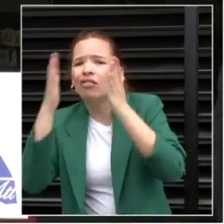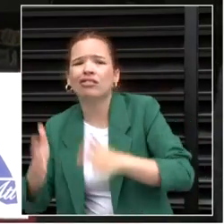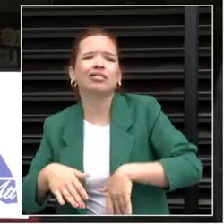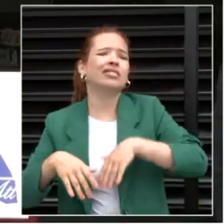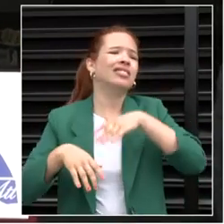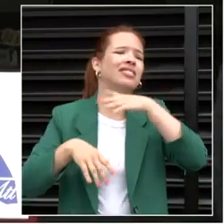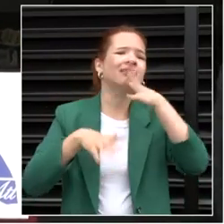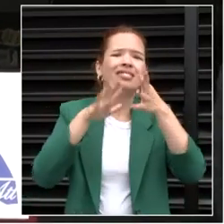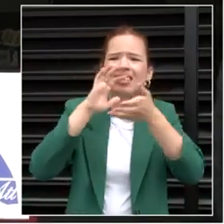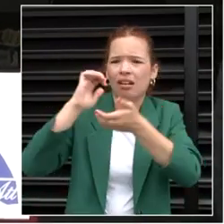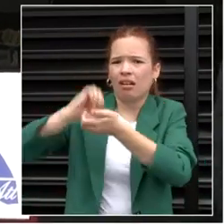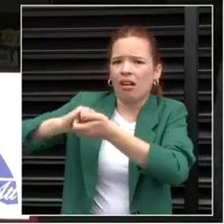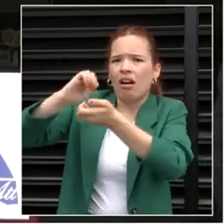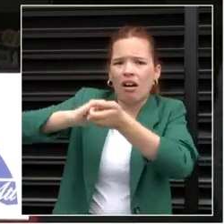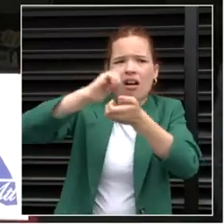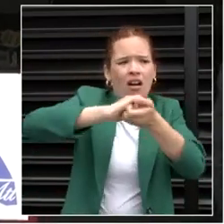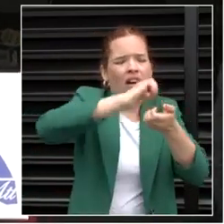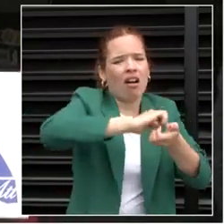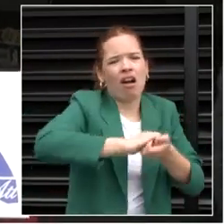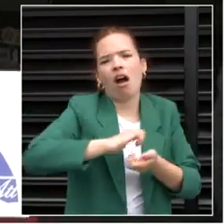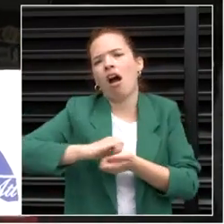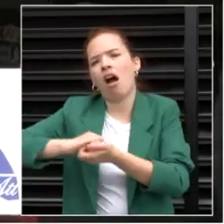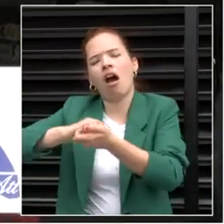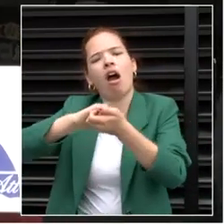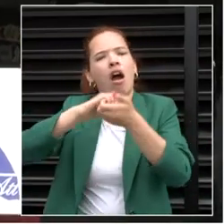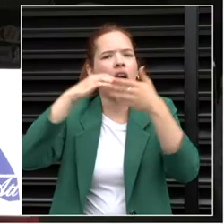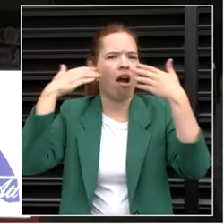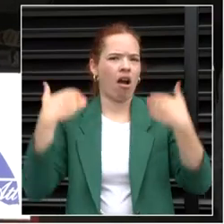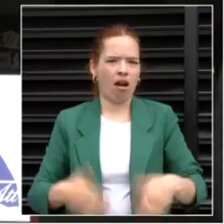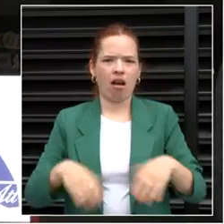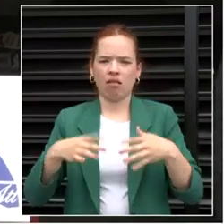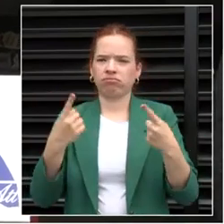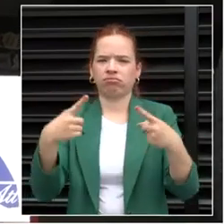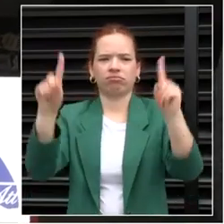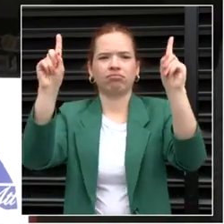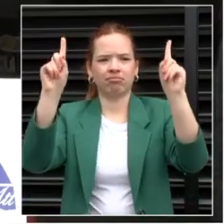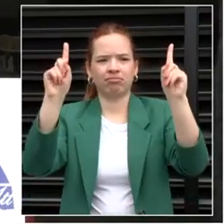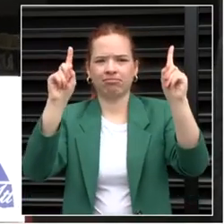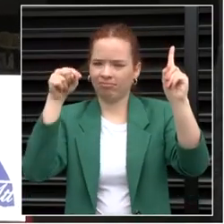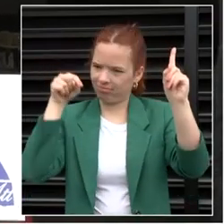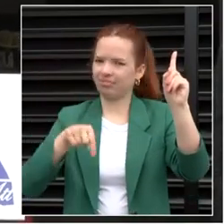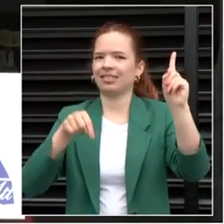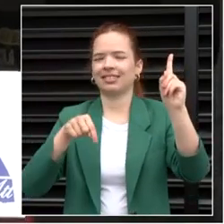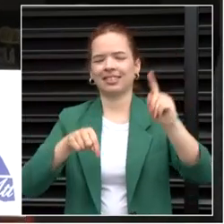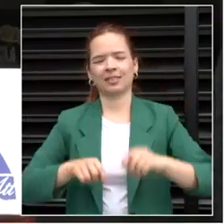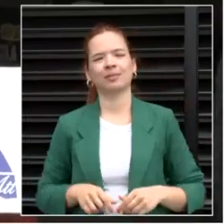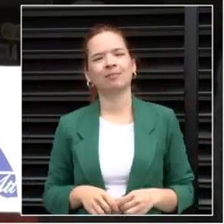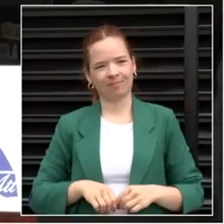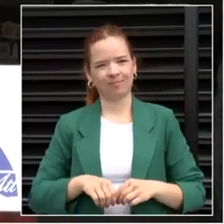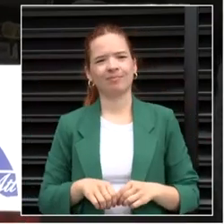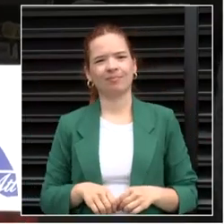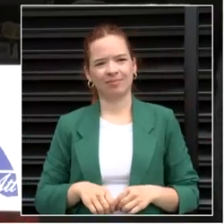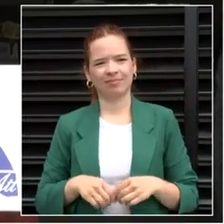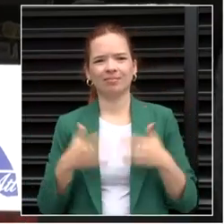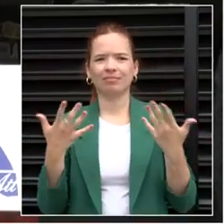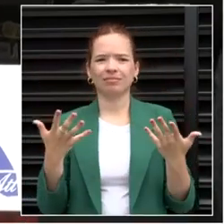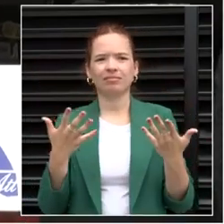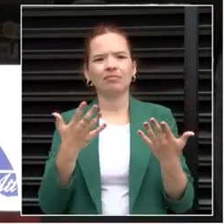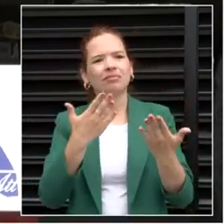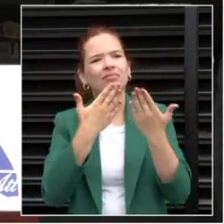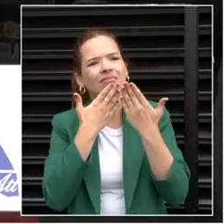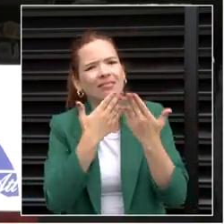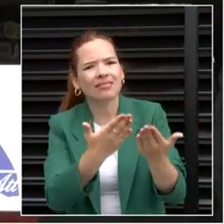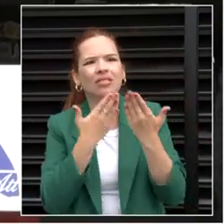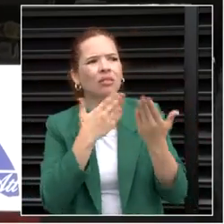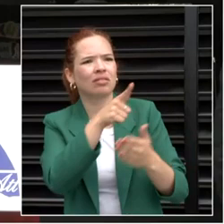we could stick together and be on the other side. So we want to thank the entire team at the 930 Club